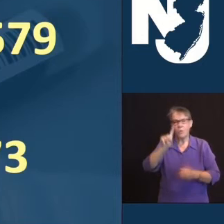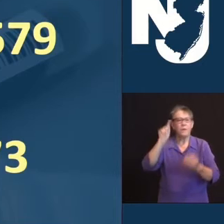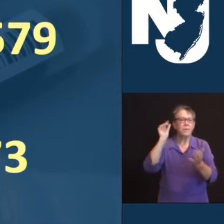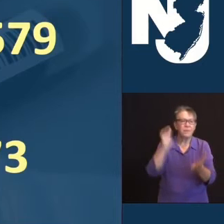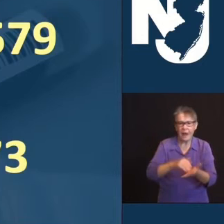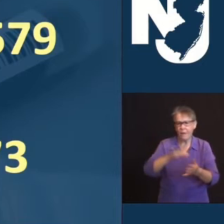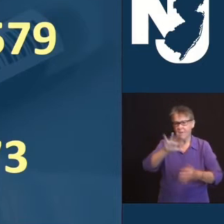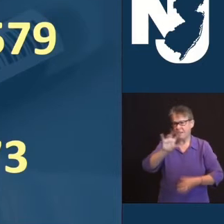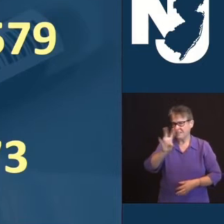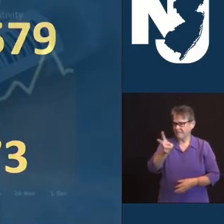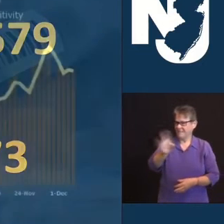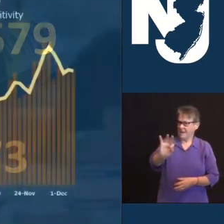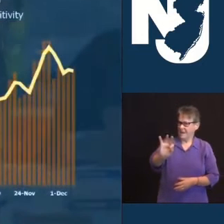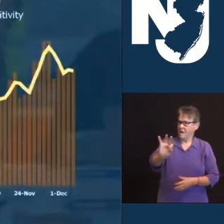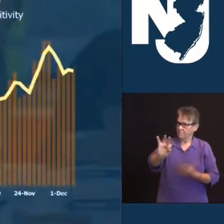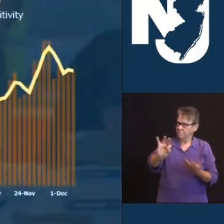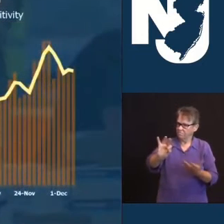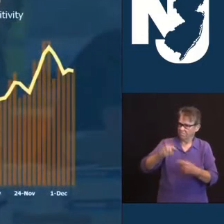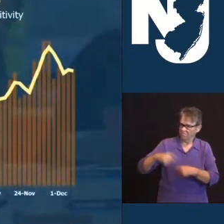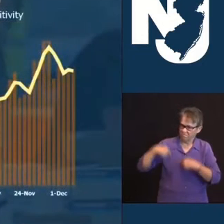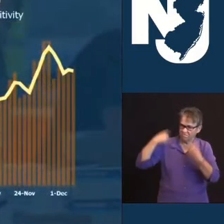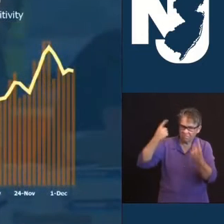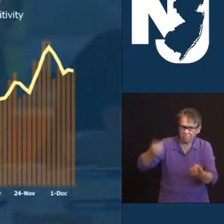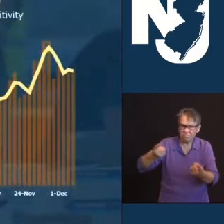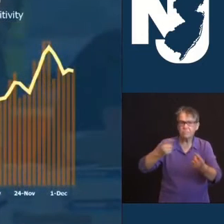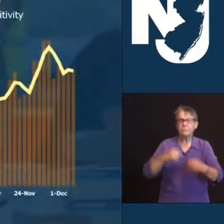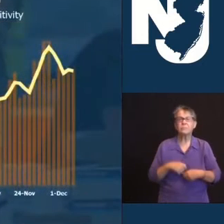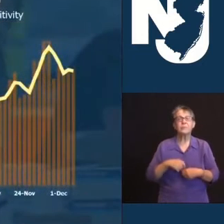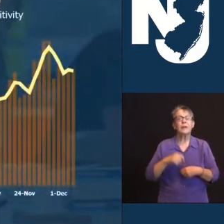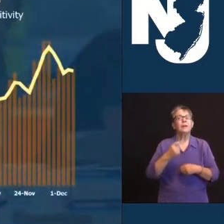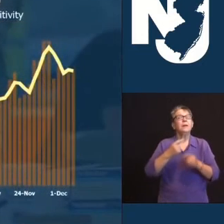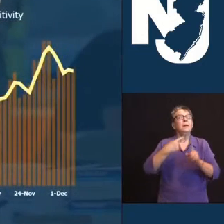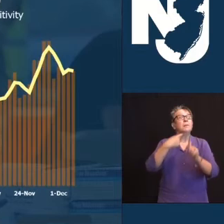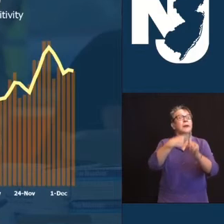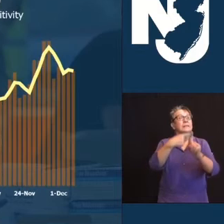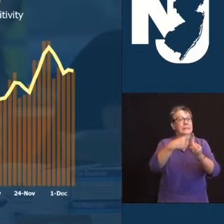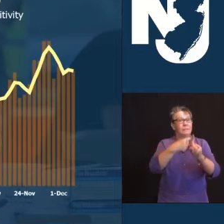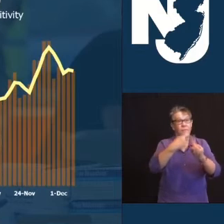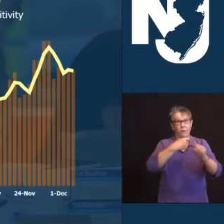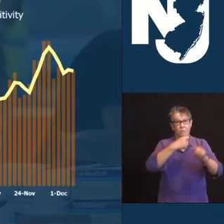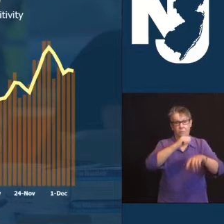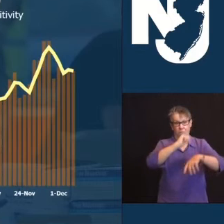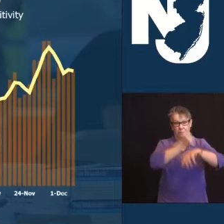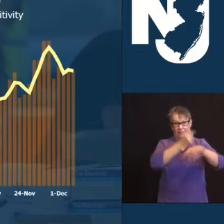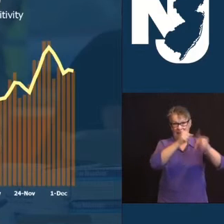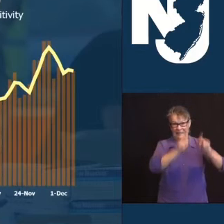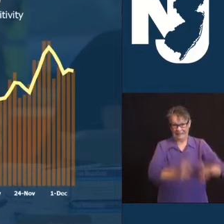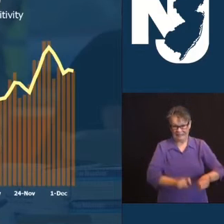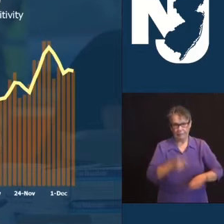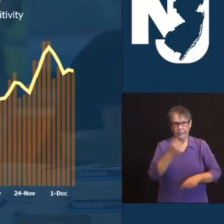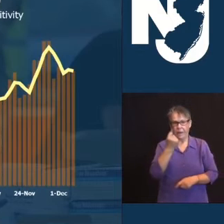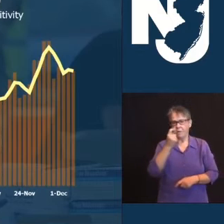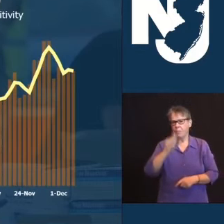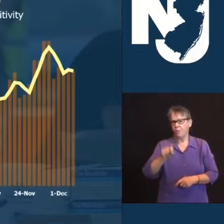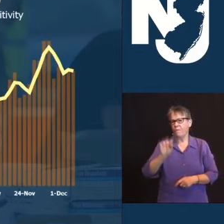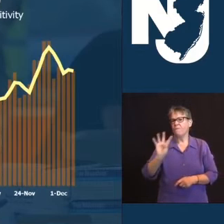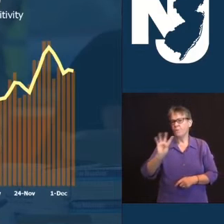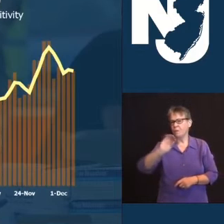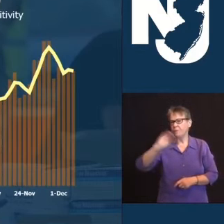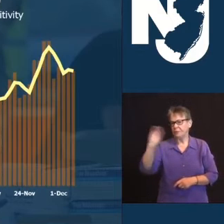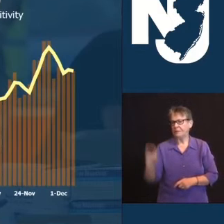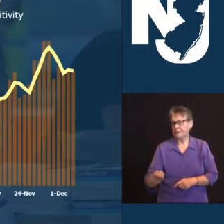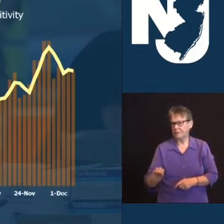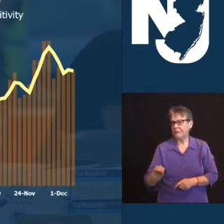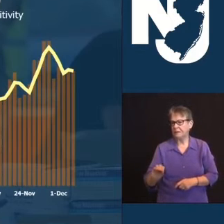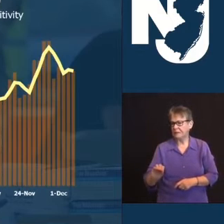371,579. The positivity rate for all PCR tests recorded on Thursday, December 3rd was 11.4%, and that is based